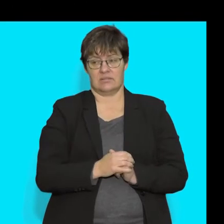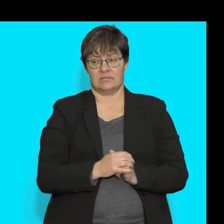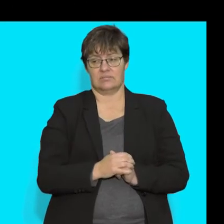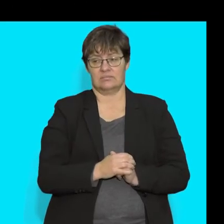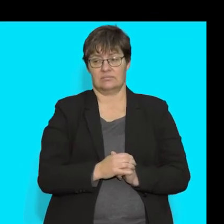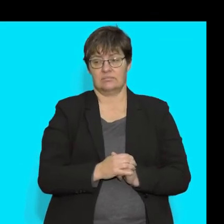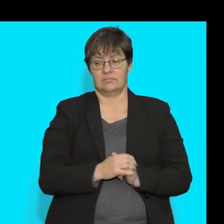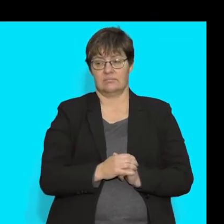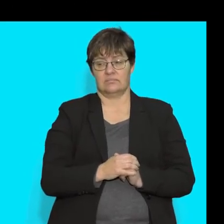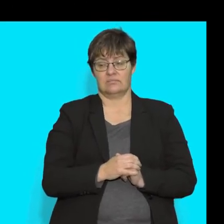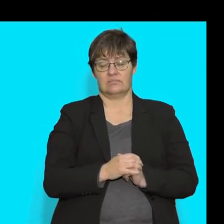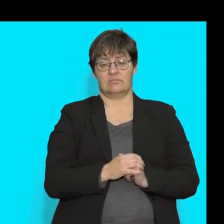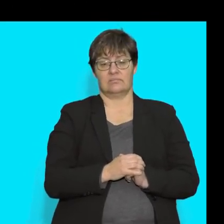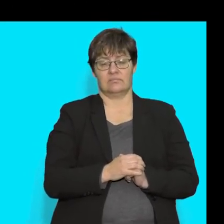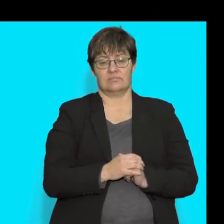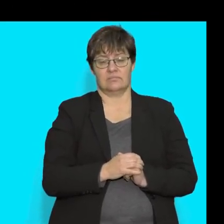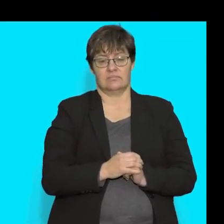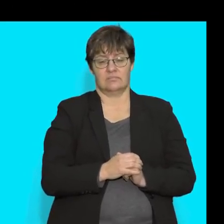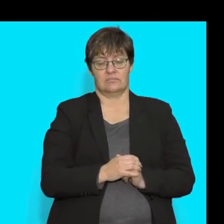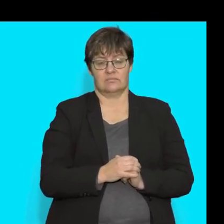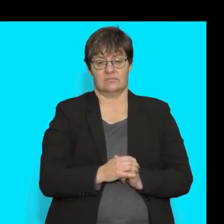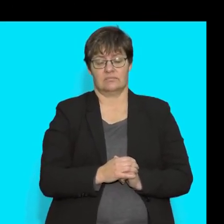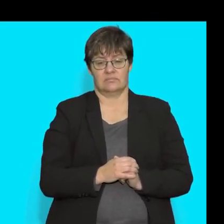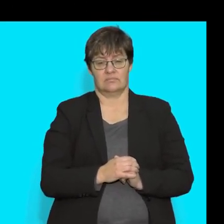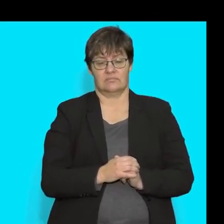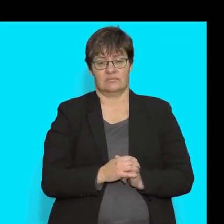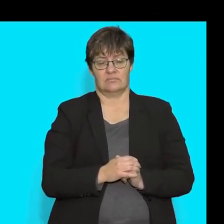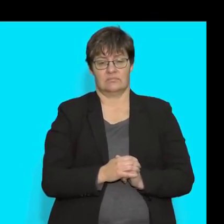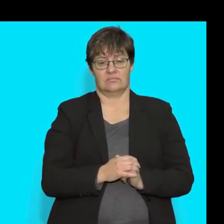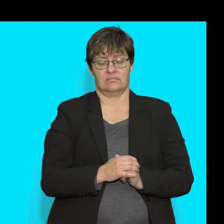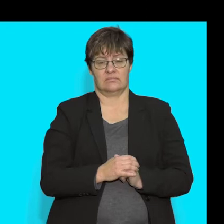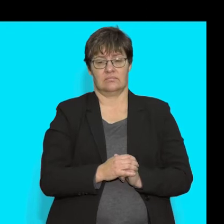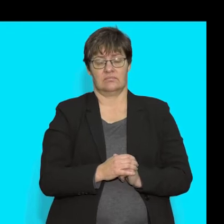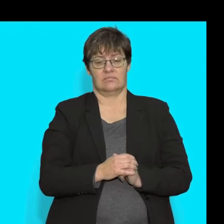JH bisects GI.